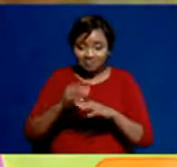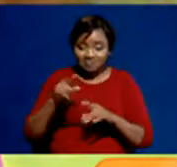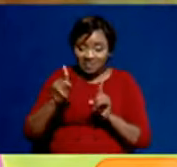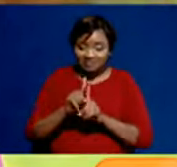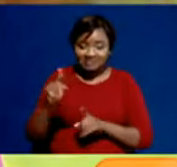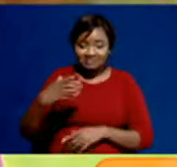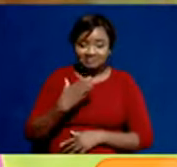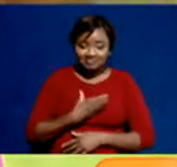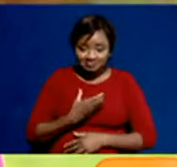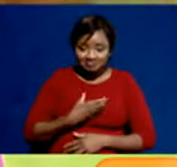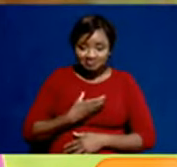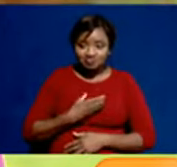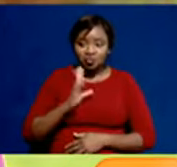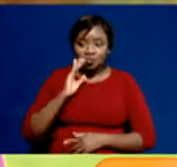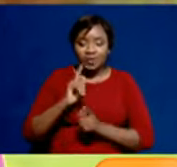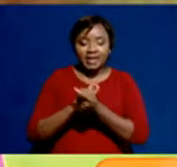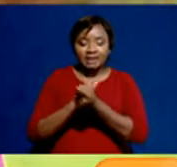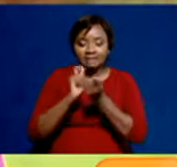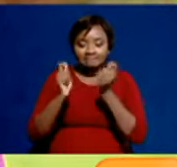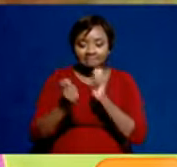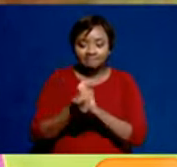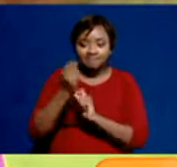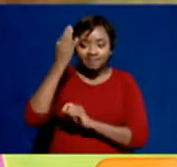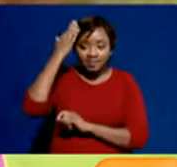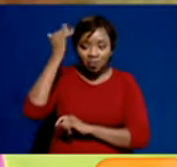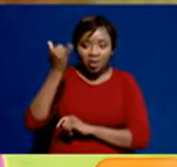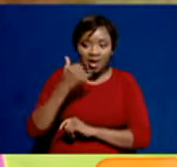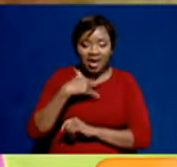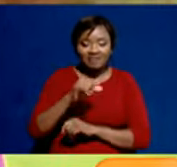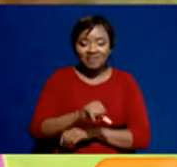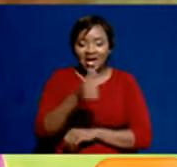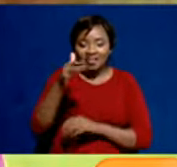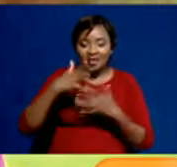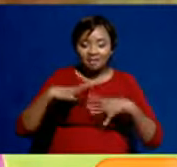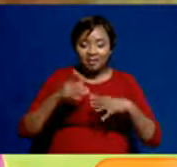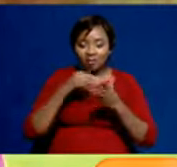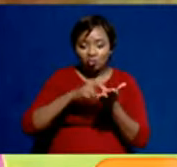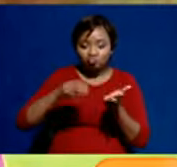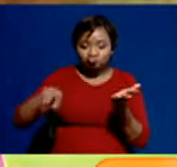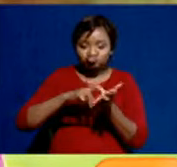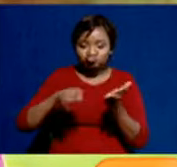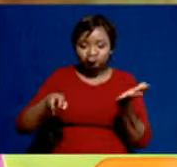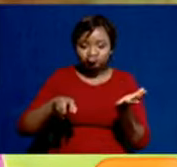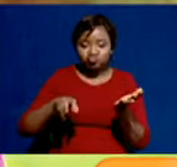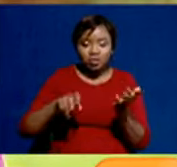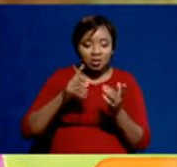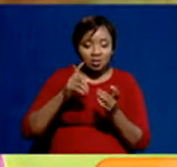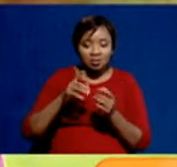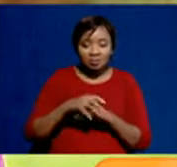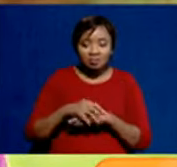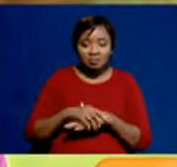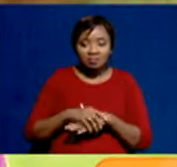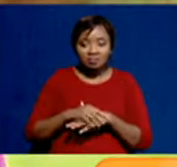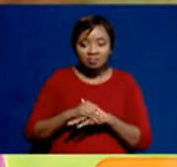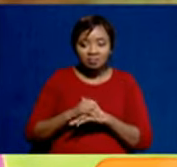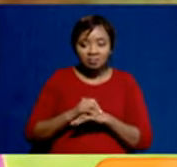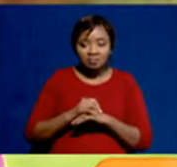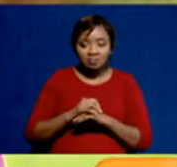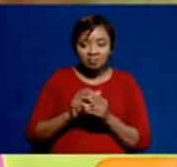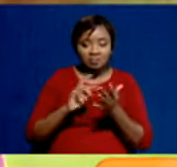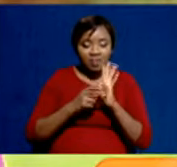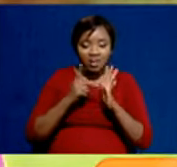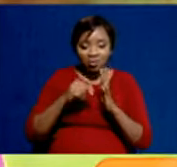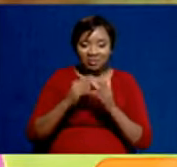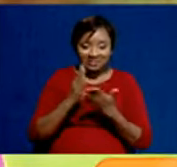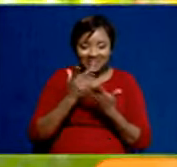will obviously change because there are people who left and who are in that council. So those are things that